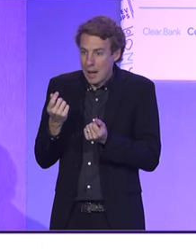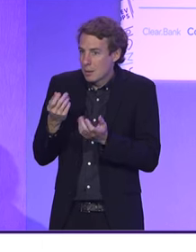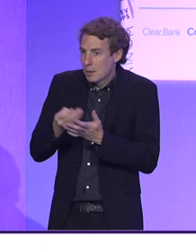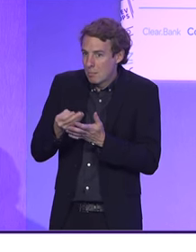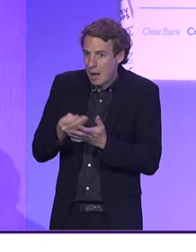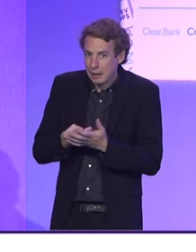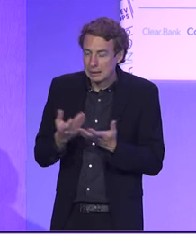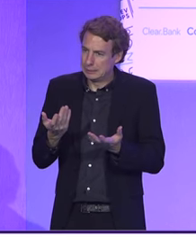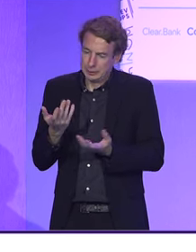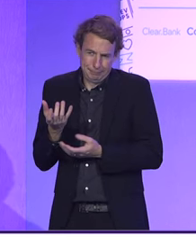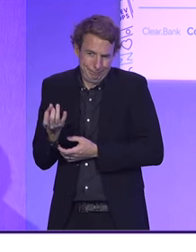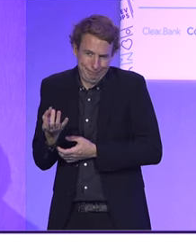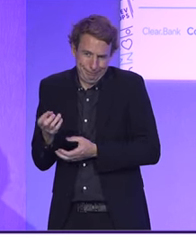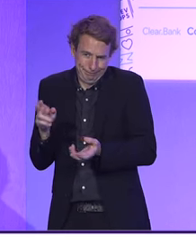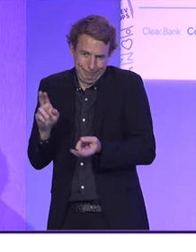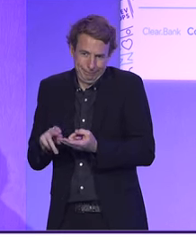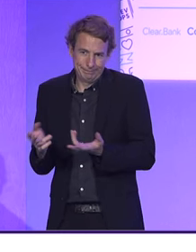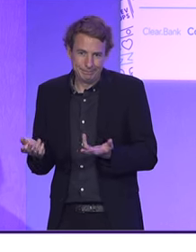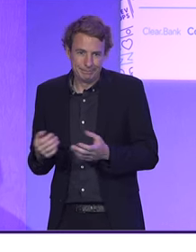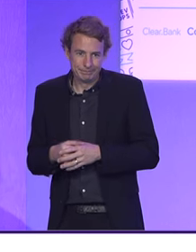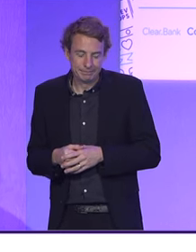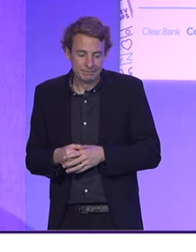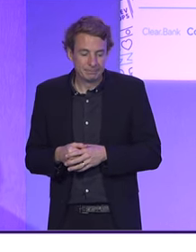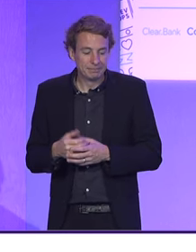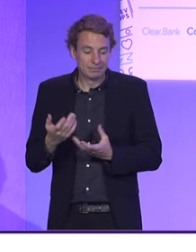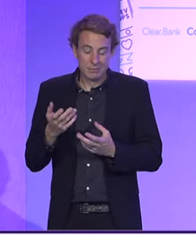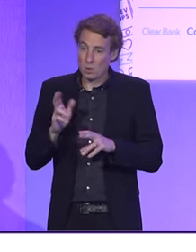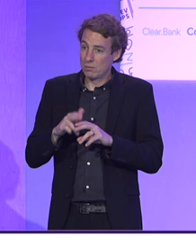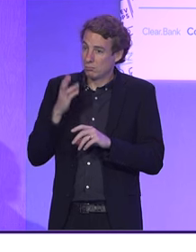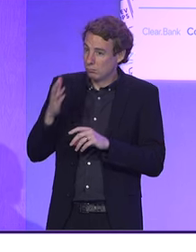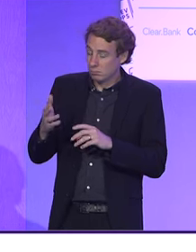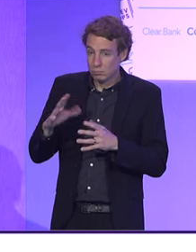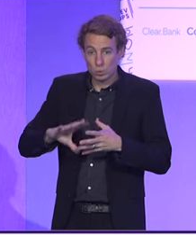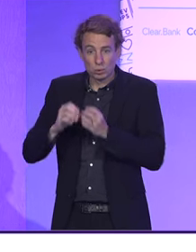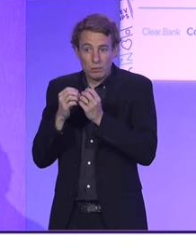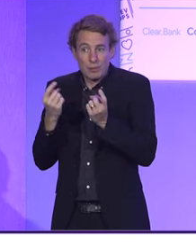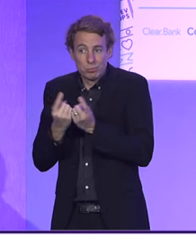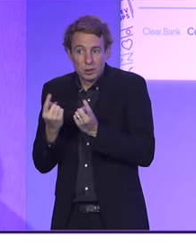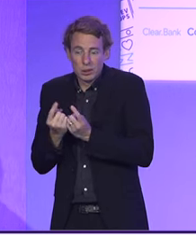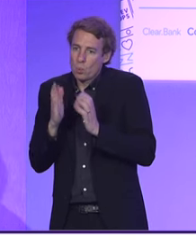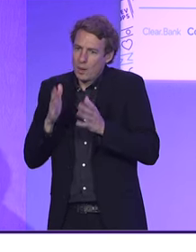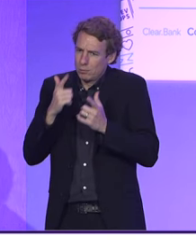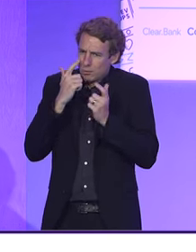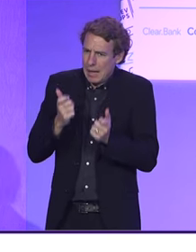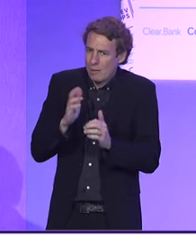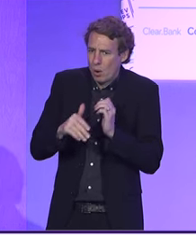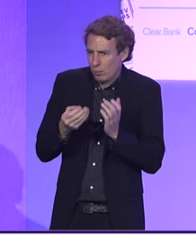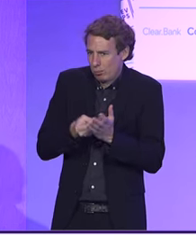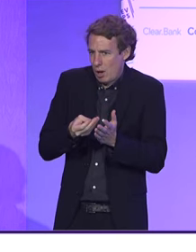they have in benefits, it's very small. Okay, so when you go and create a product for them, you have to be very careful with the pricing. And